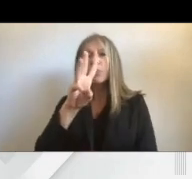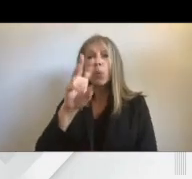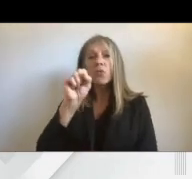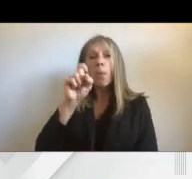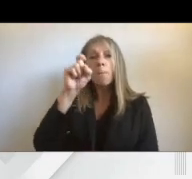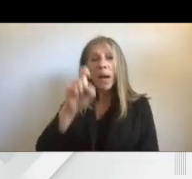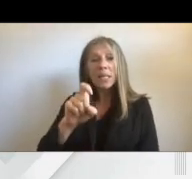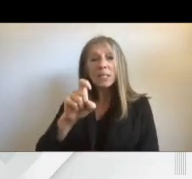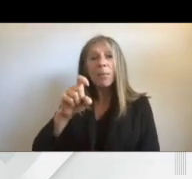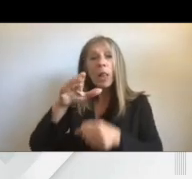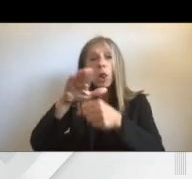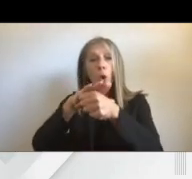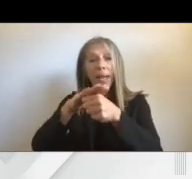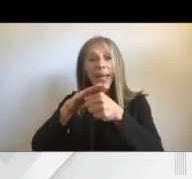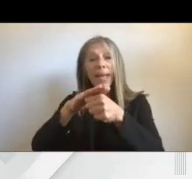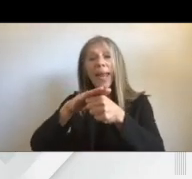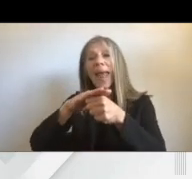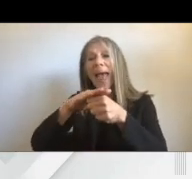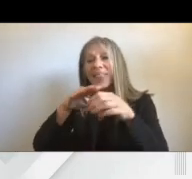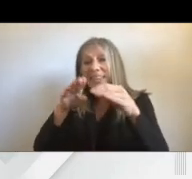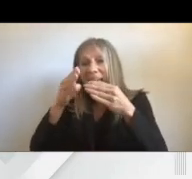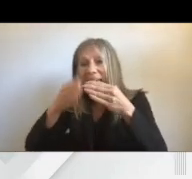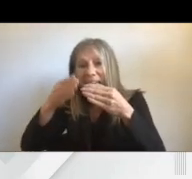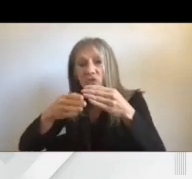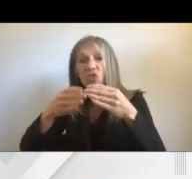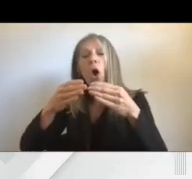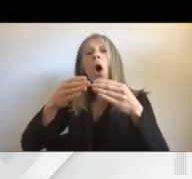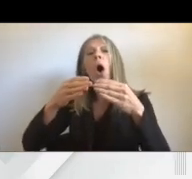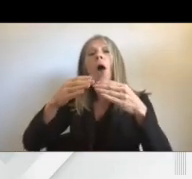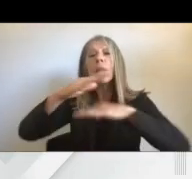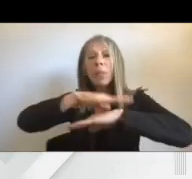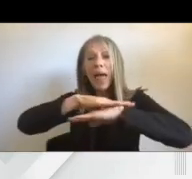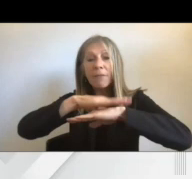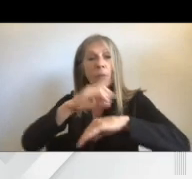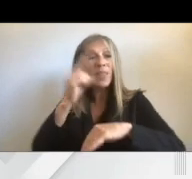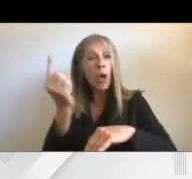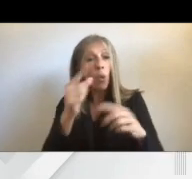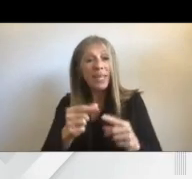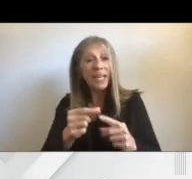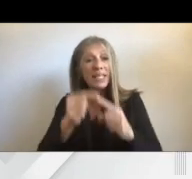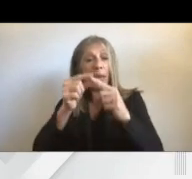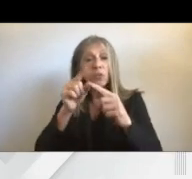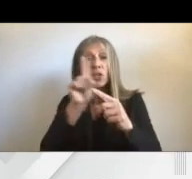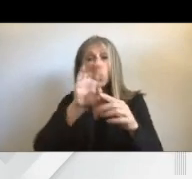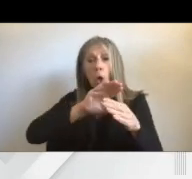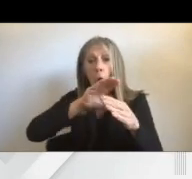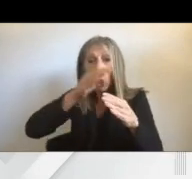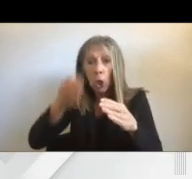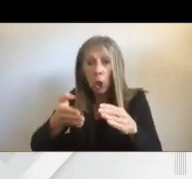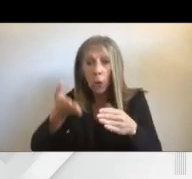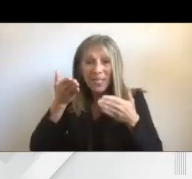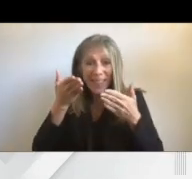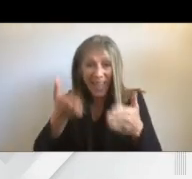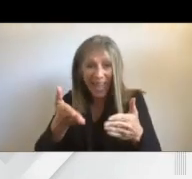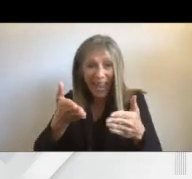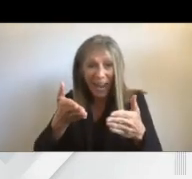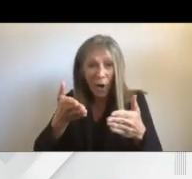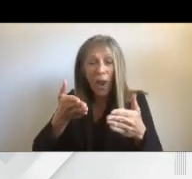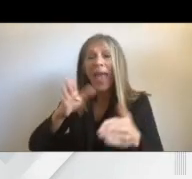between domes adjacent to cut edges cannot exceed twice the normal spacing